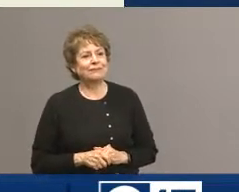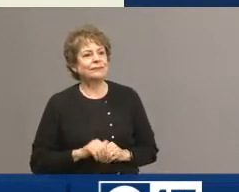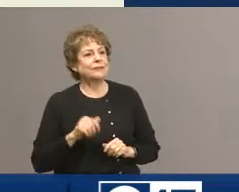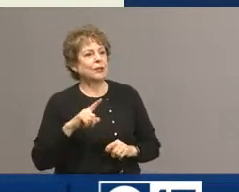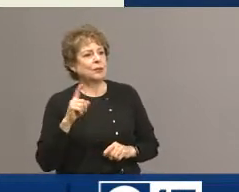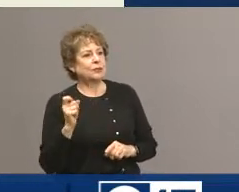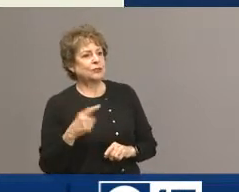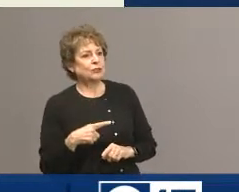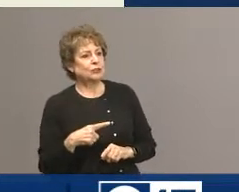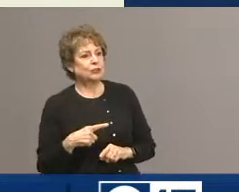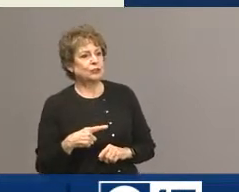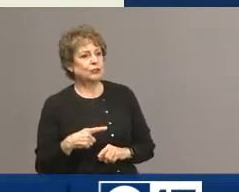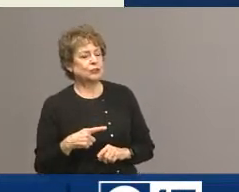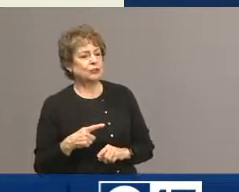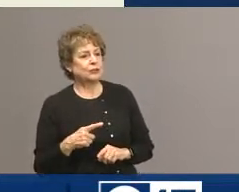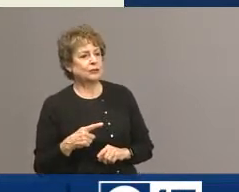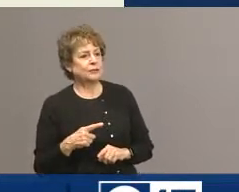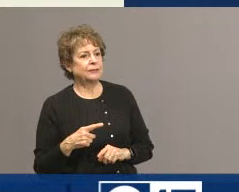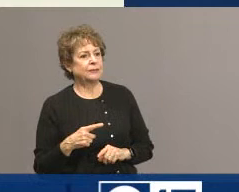Good afternoon. Thank you, guys.